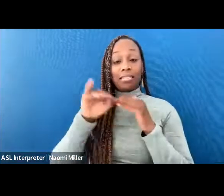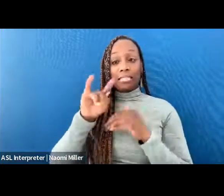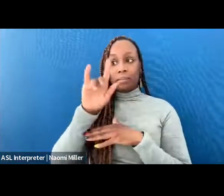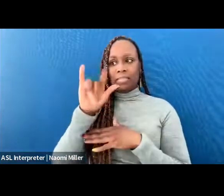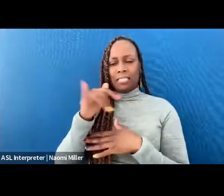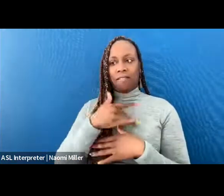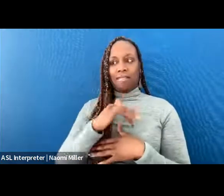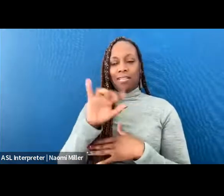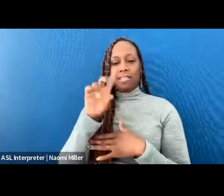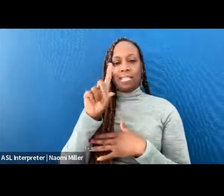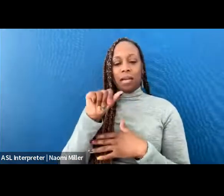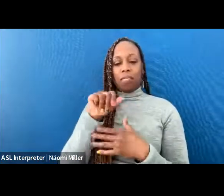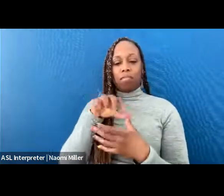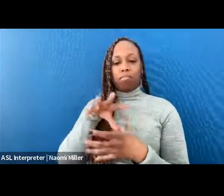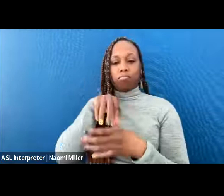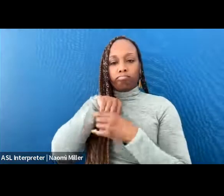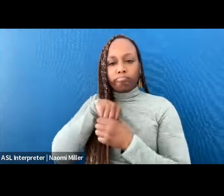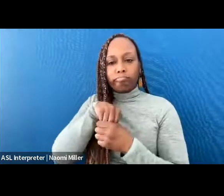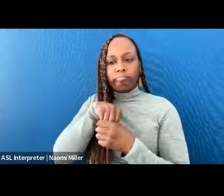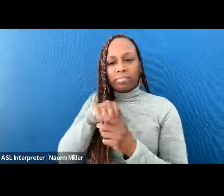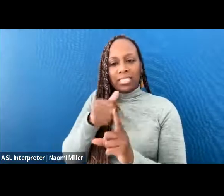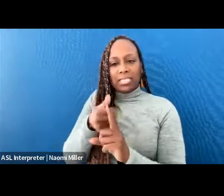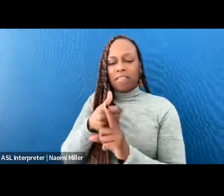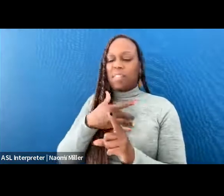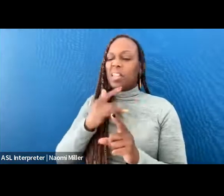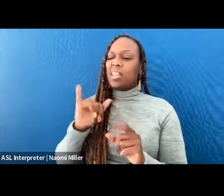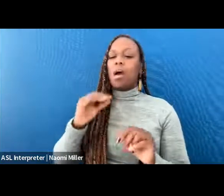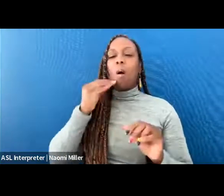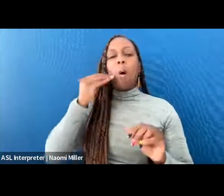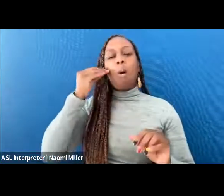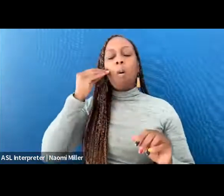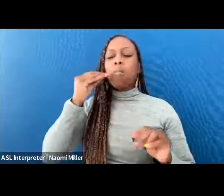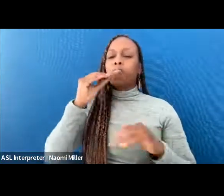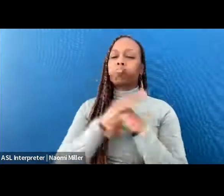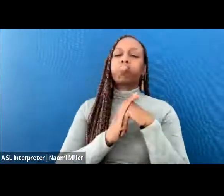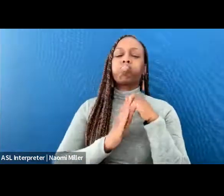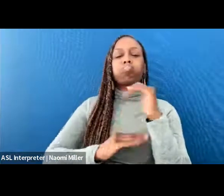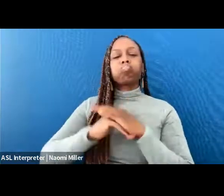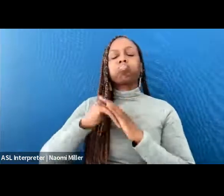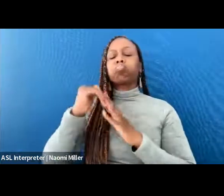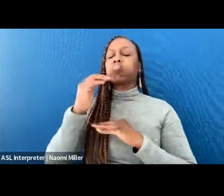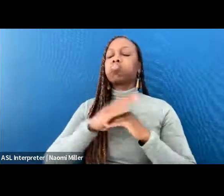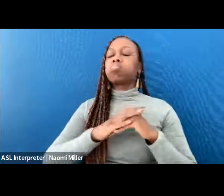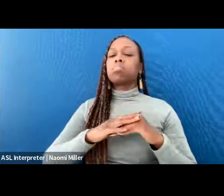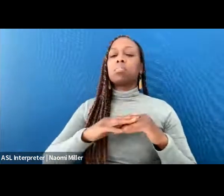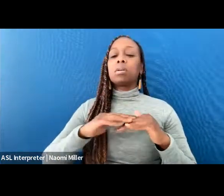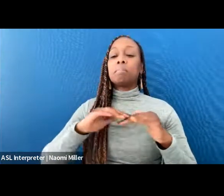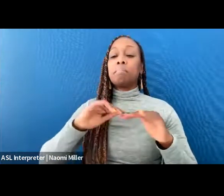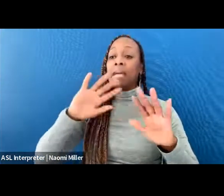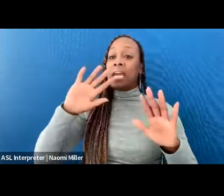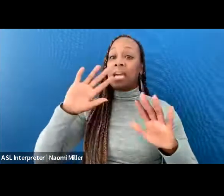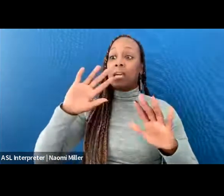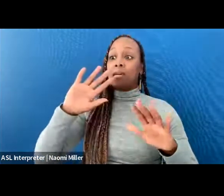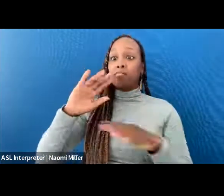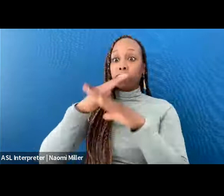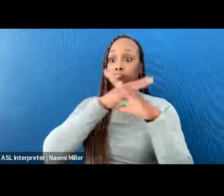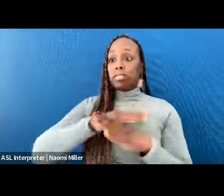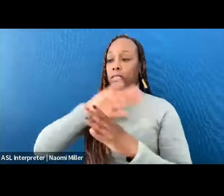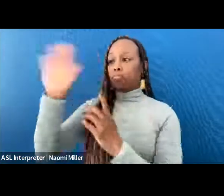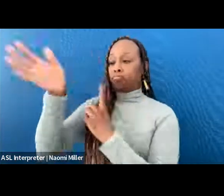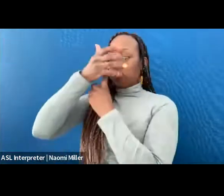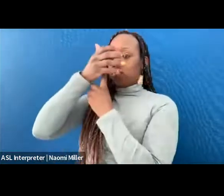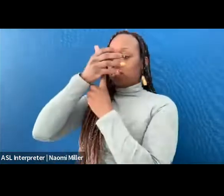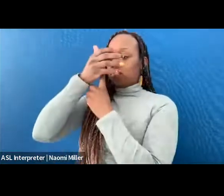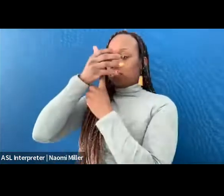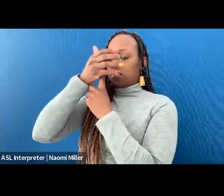onto itself, a feeling of home or comfort, as if I could take off my armor and be truly known. And